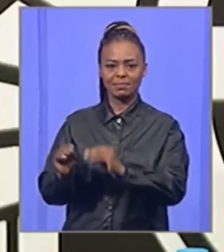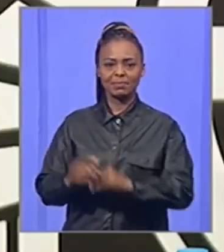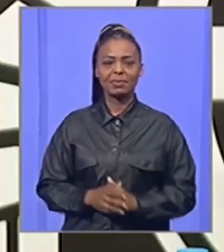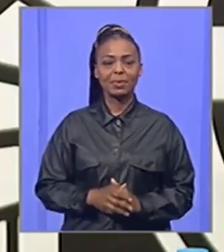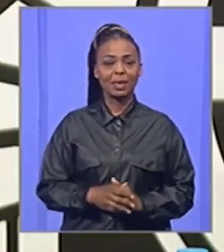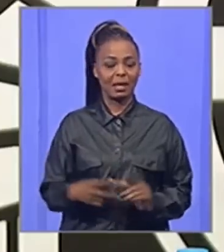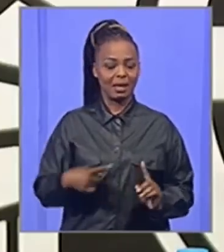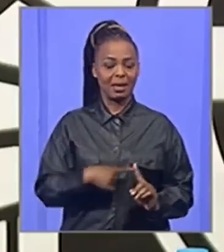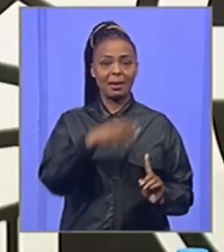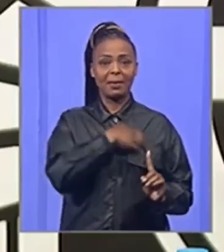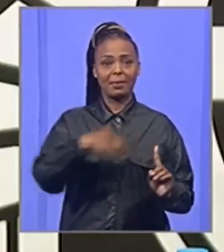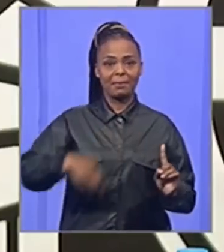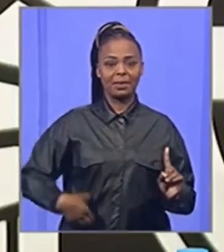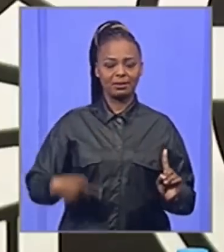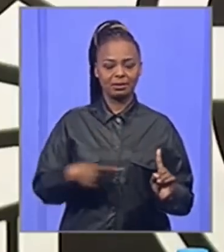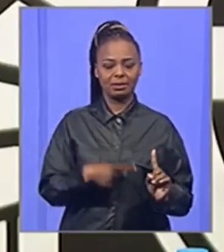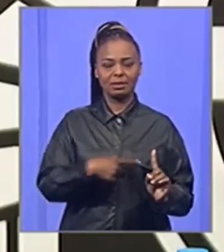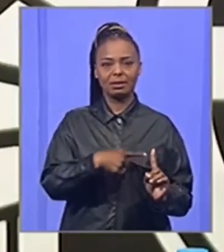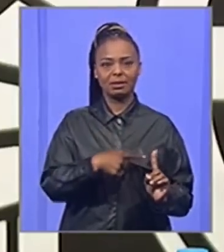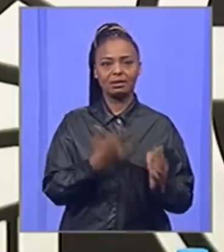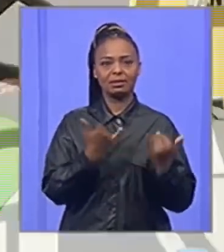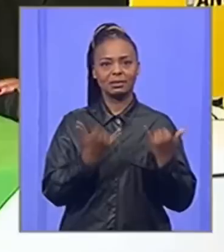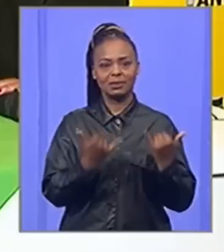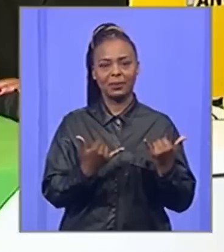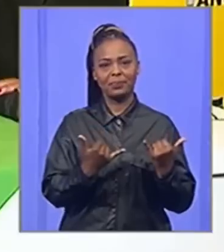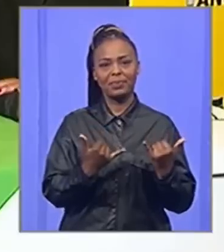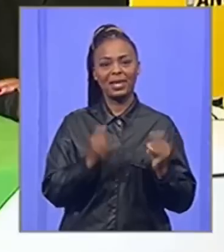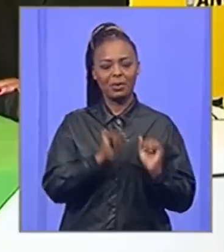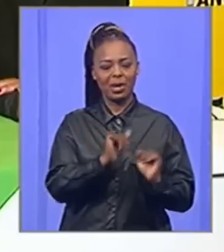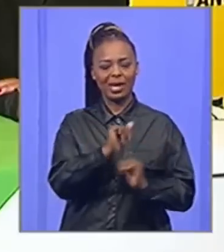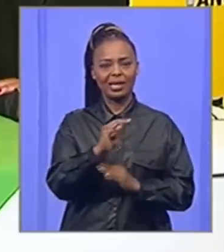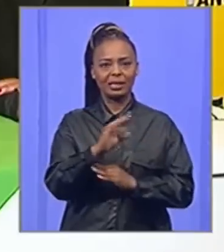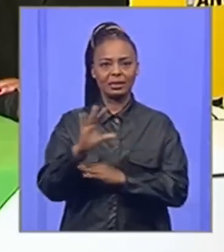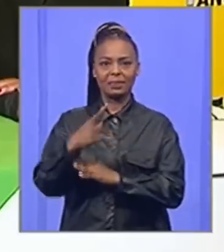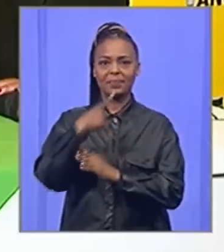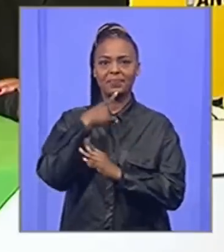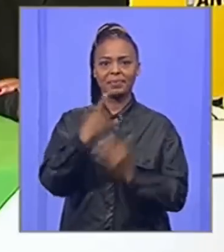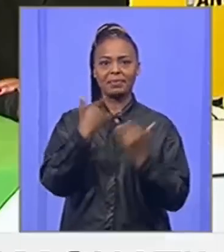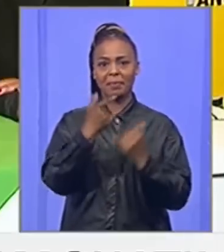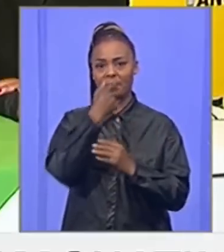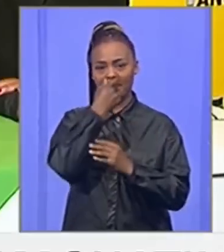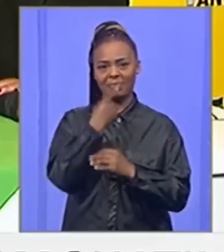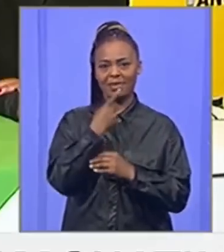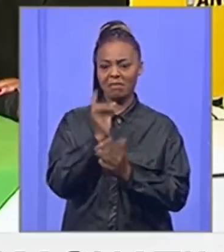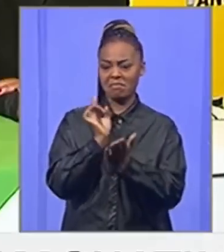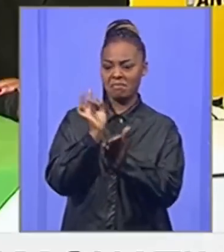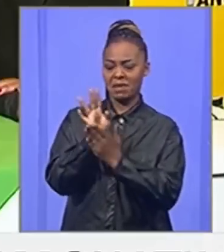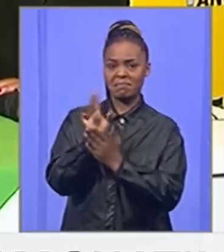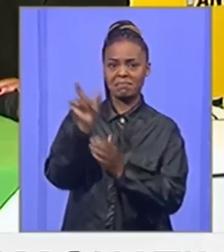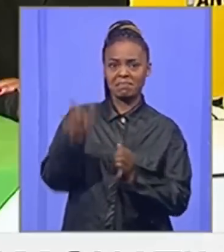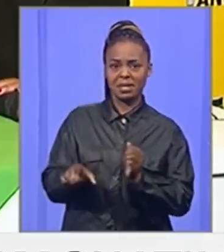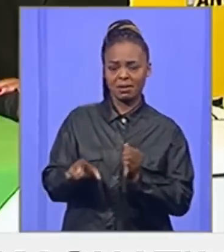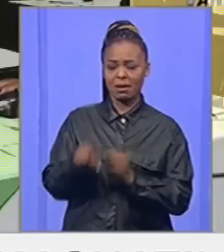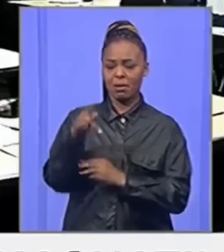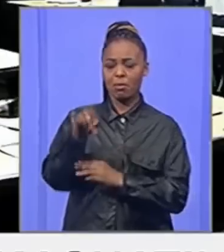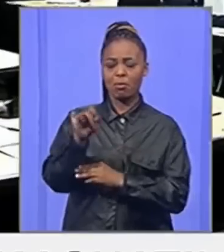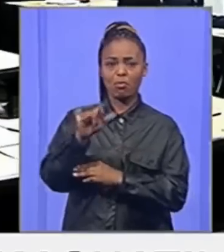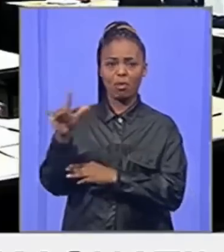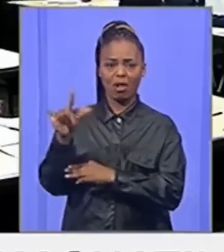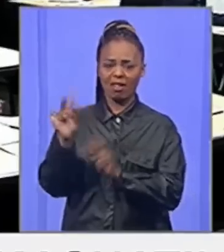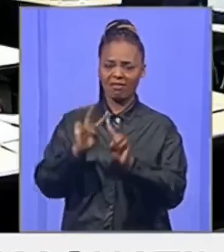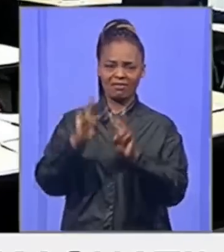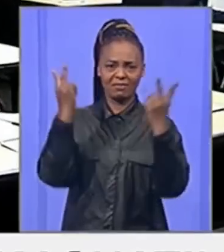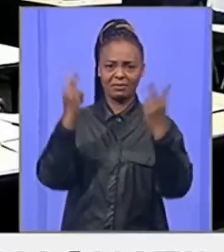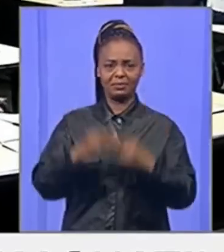Mo presidente wa ANC Cyril Ramaphosa ore ga go leano la go raka motlatsa mo presidente Paul Mashatile